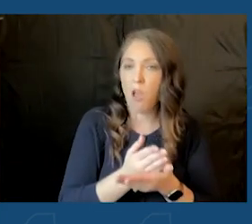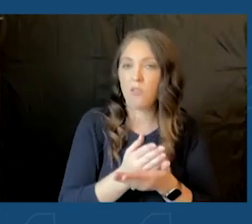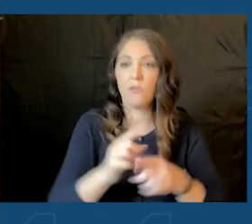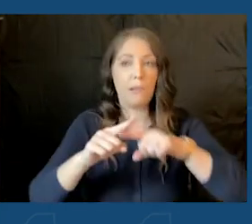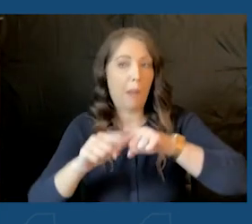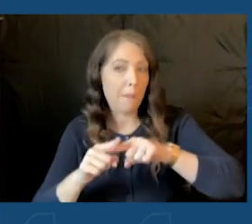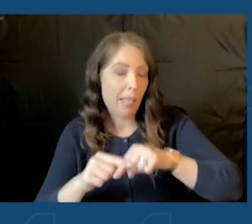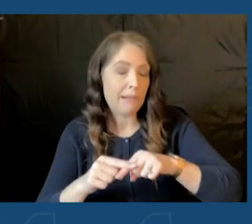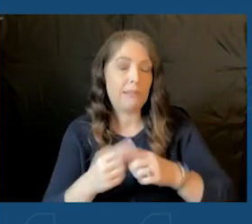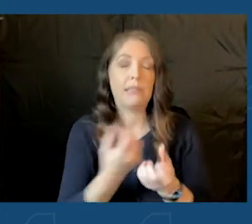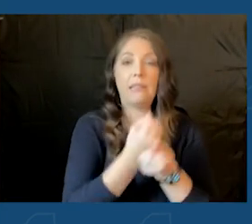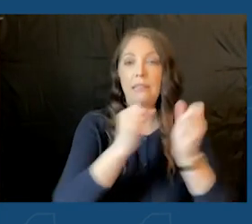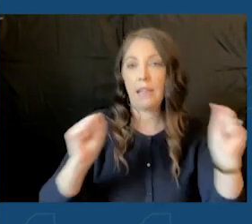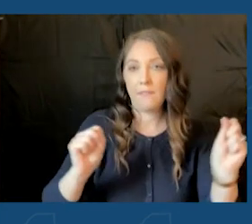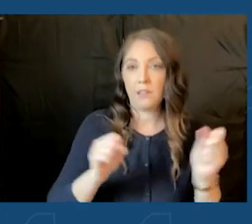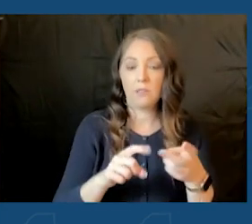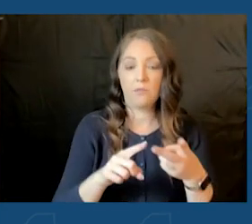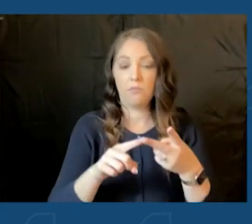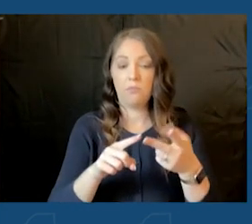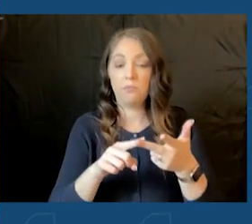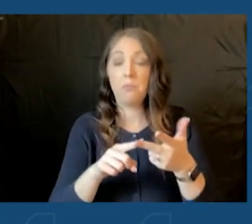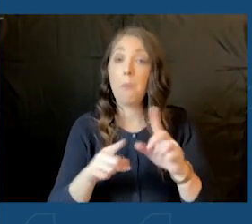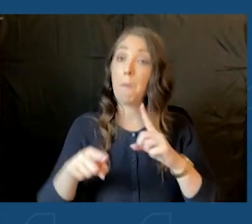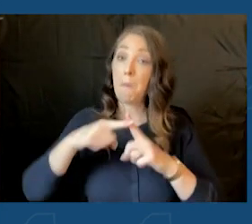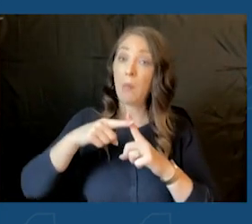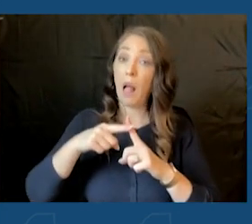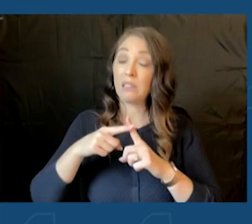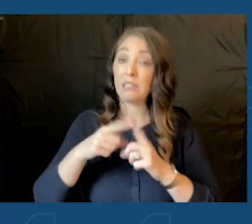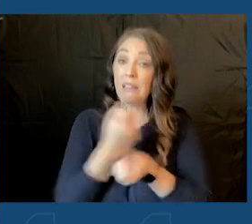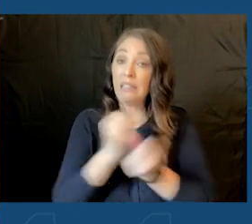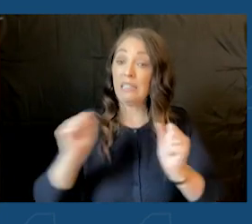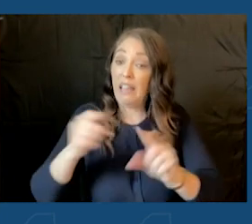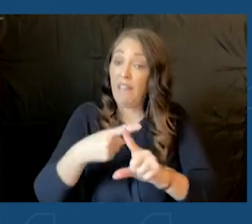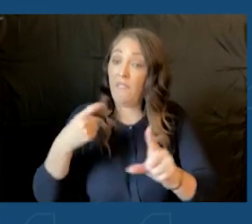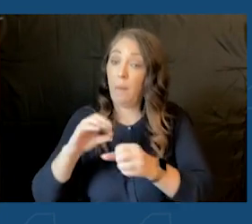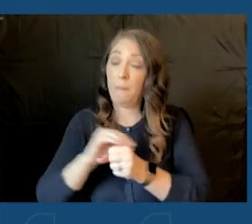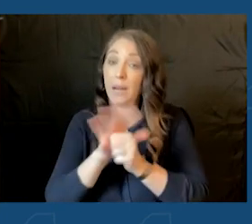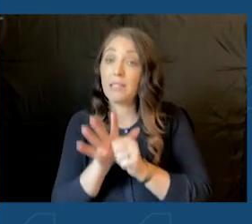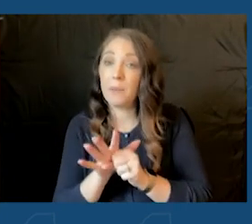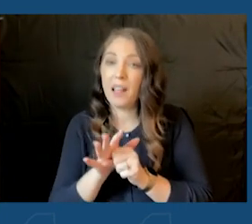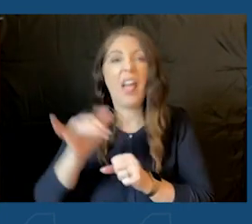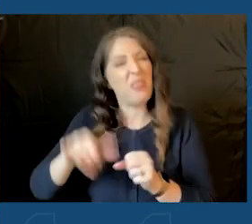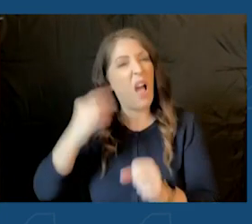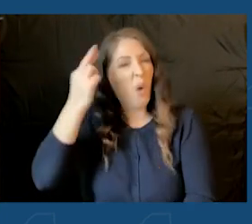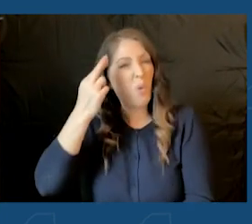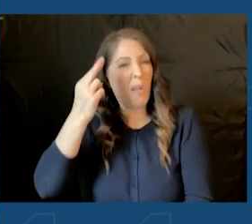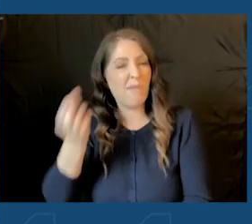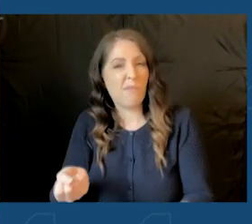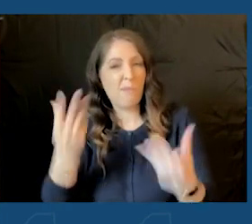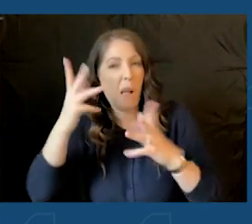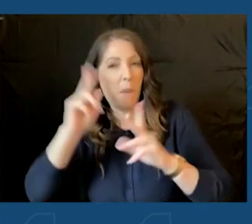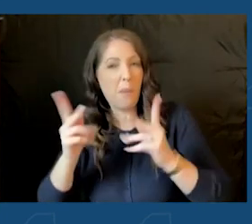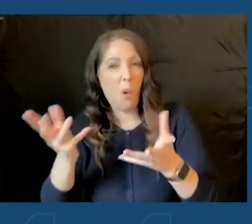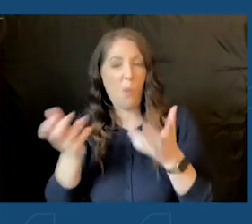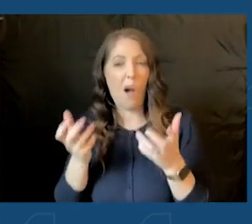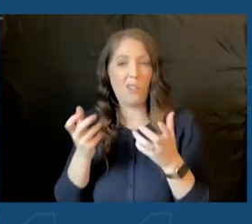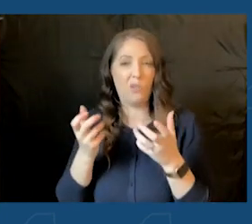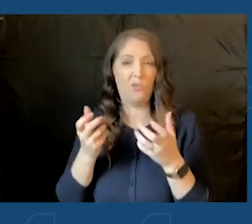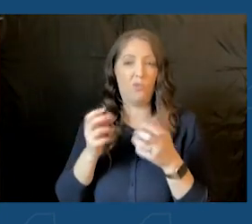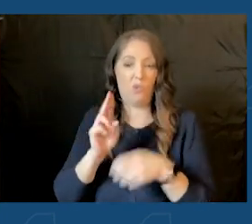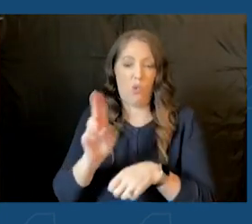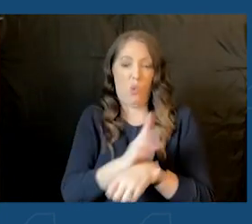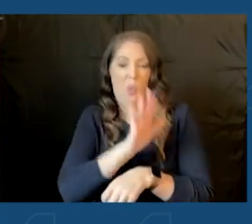sense that people are safe from the pandemic. That is also was a reason a lot of people wanted to take their own, use their own